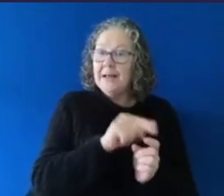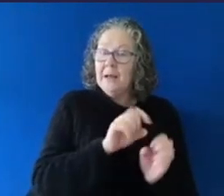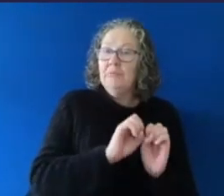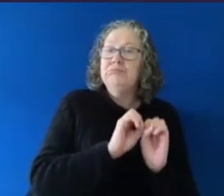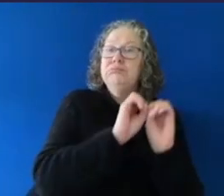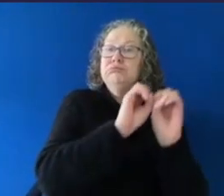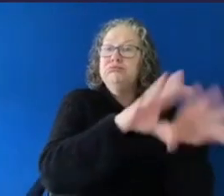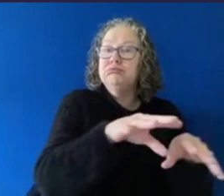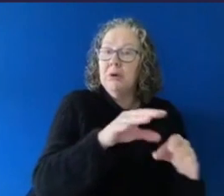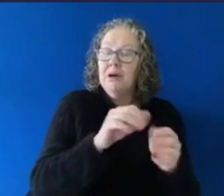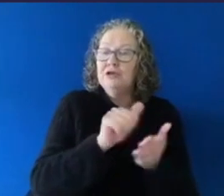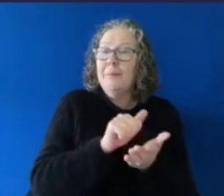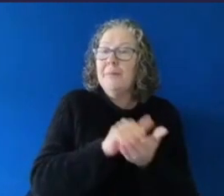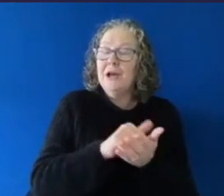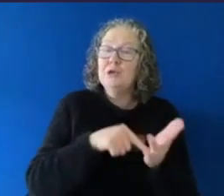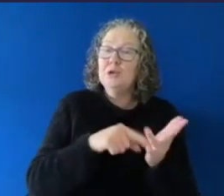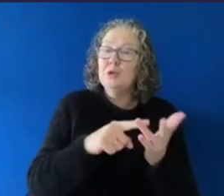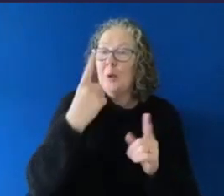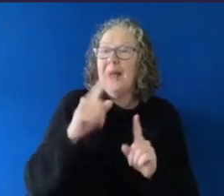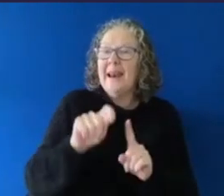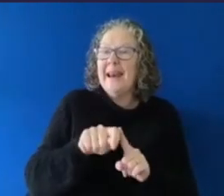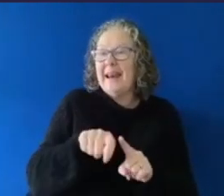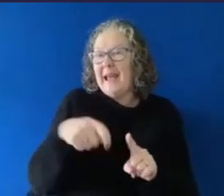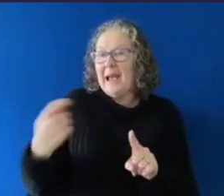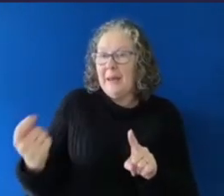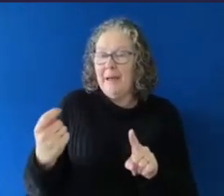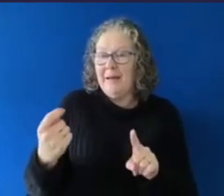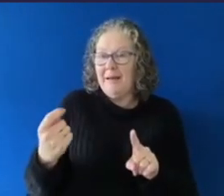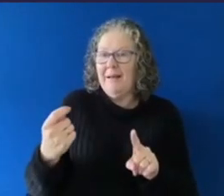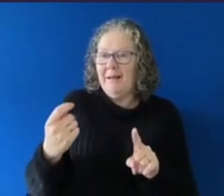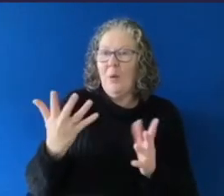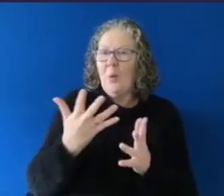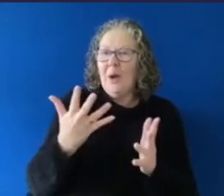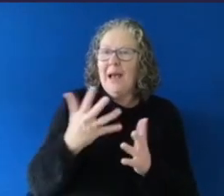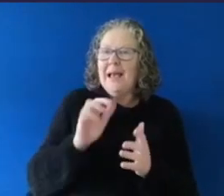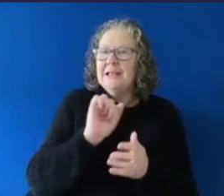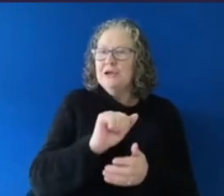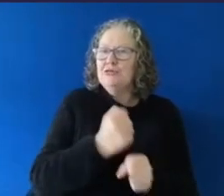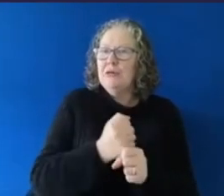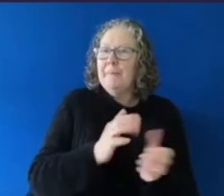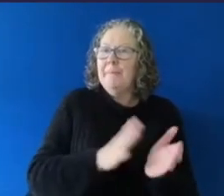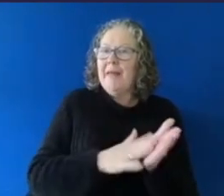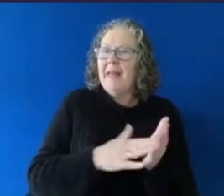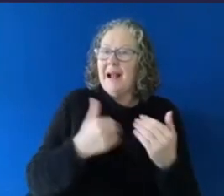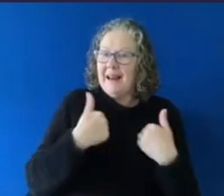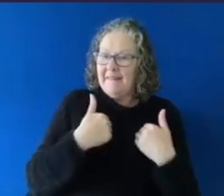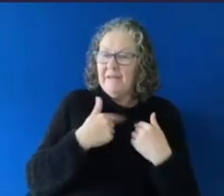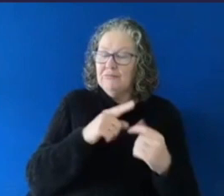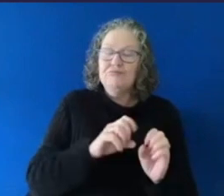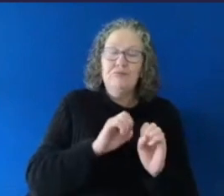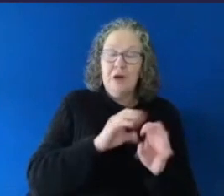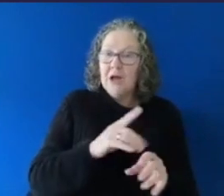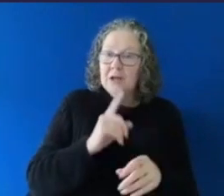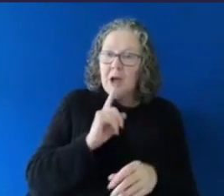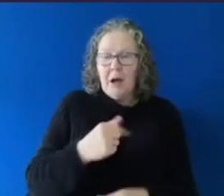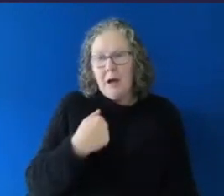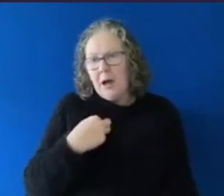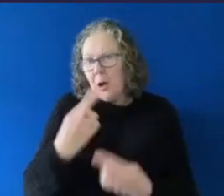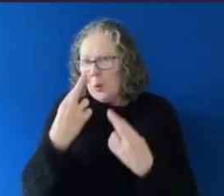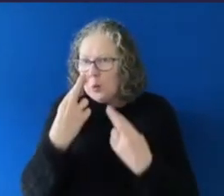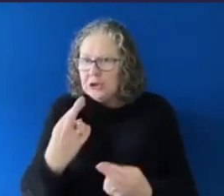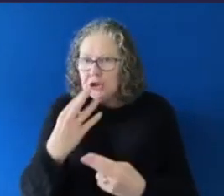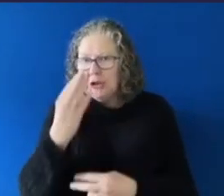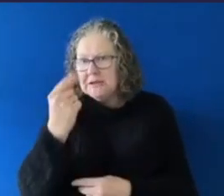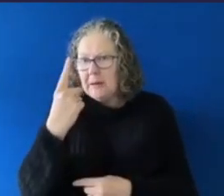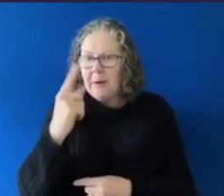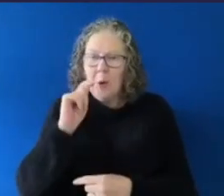neighbor, in the building where his grandmother lived, she came out and said, "Oh, I wish someone would do my shopping